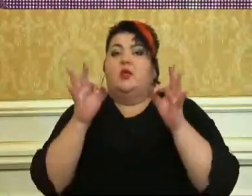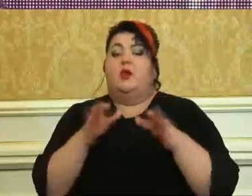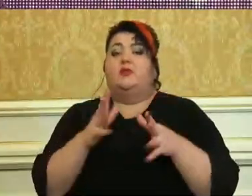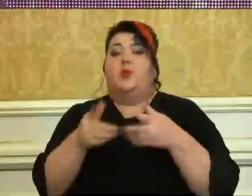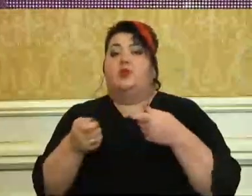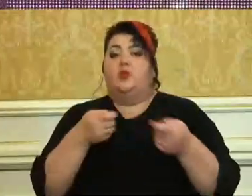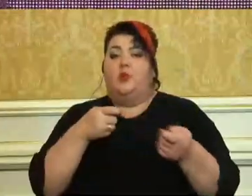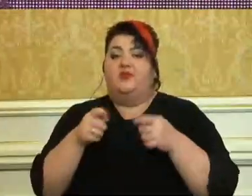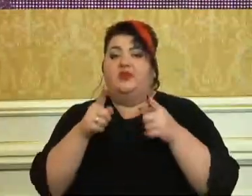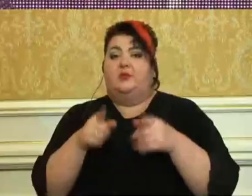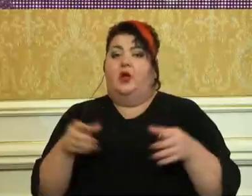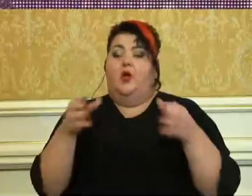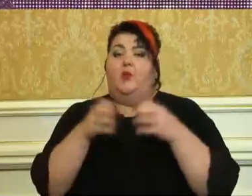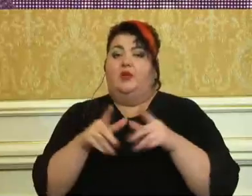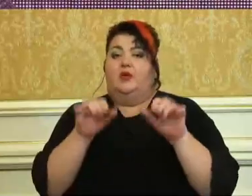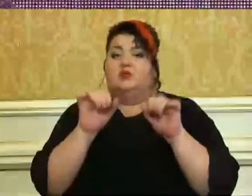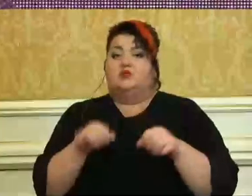in the economy, and